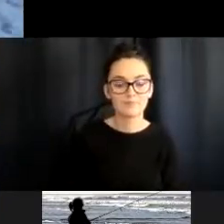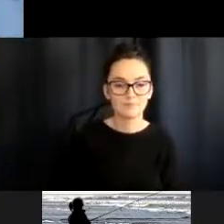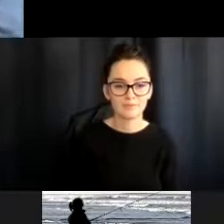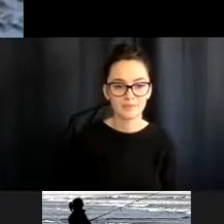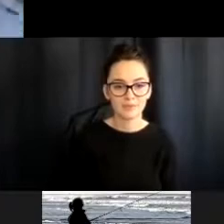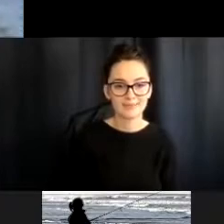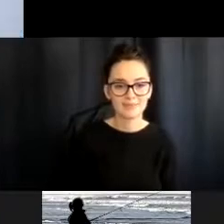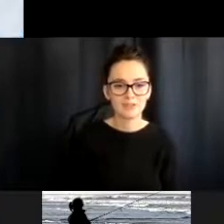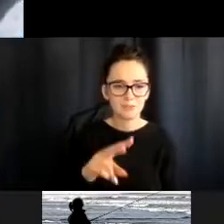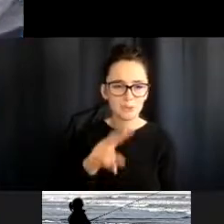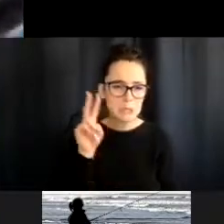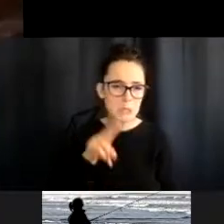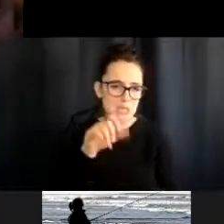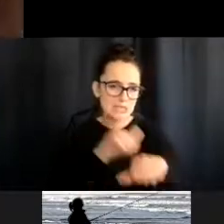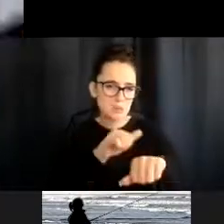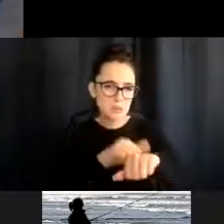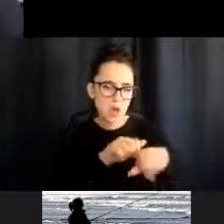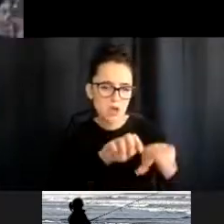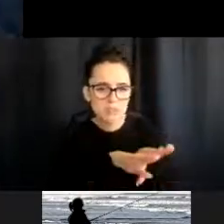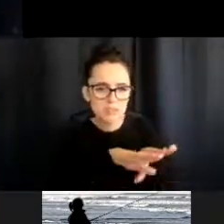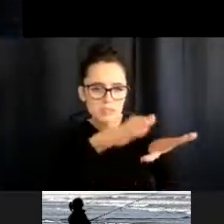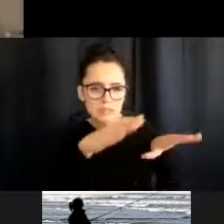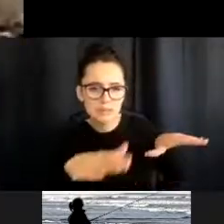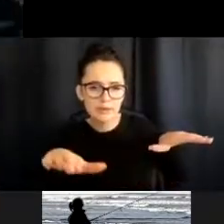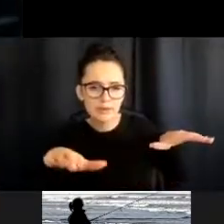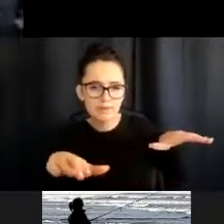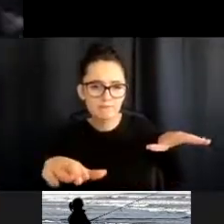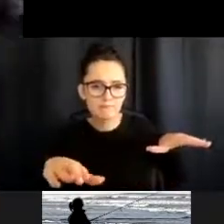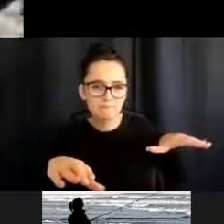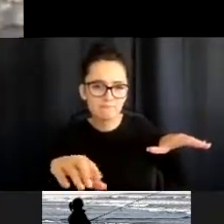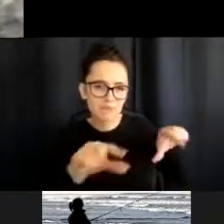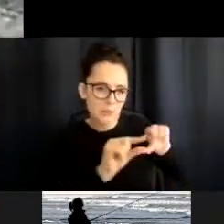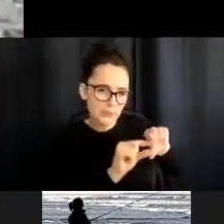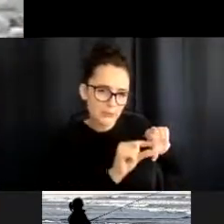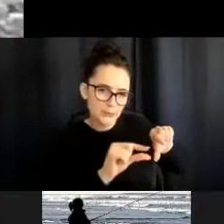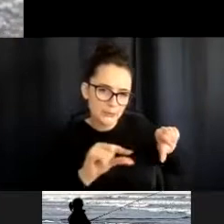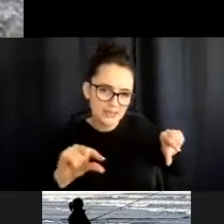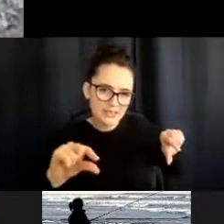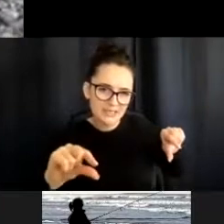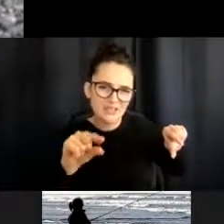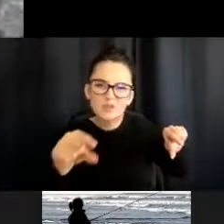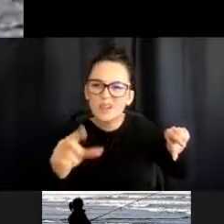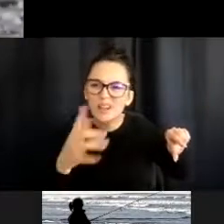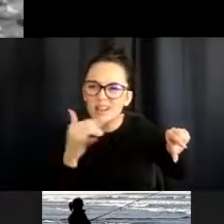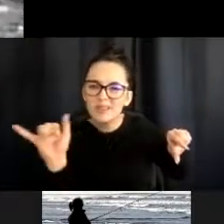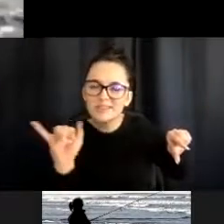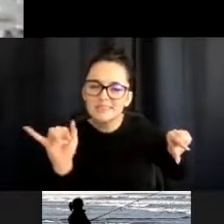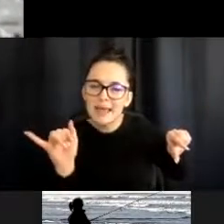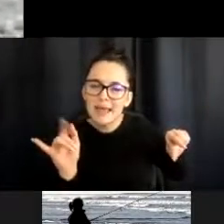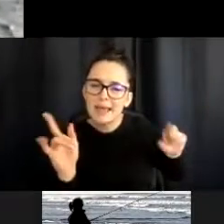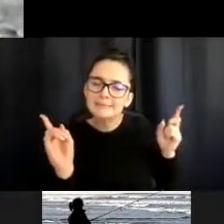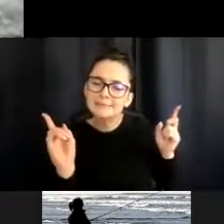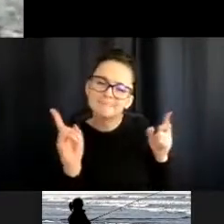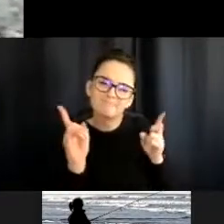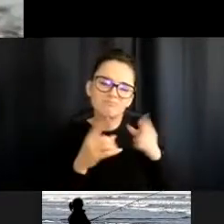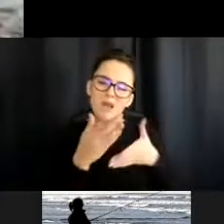here and here, and it looks like just tiny little pieces of rock.